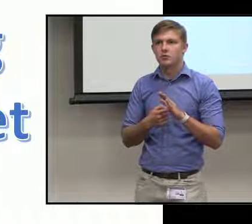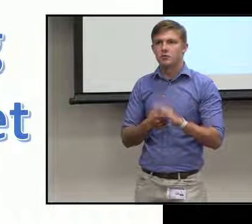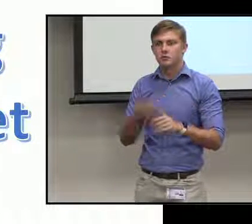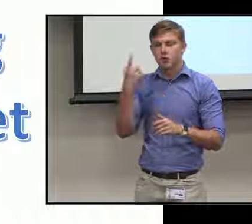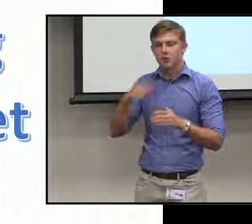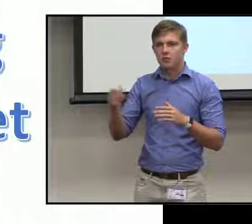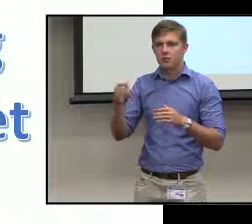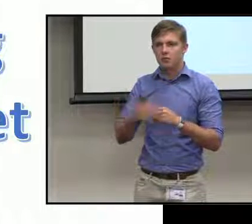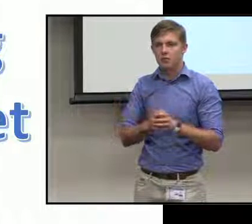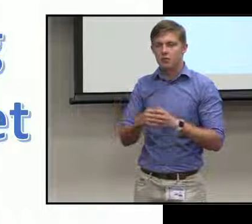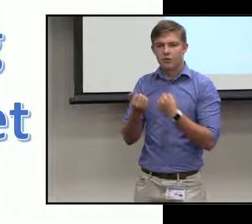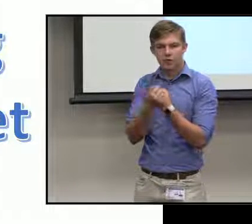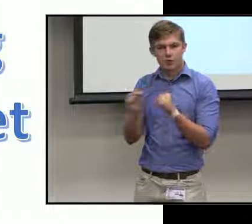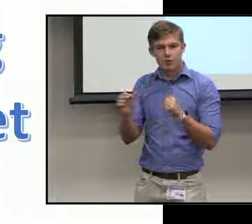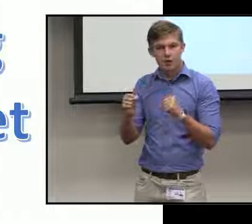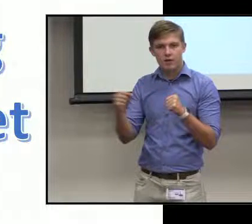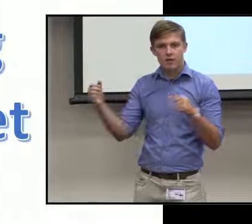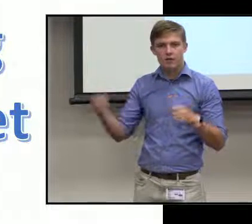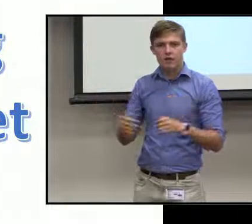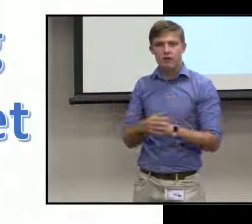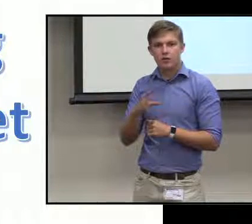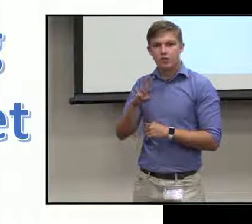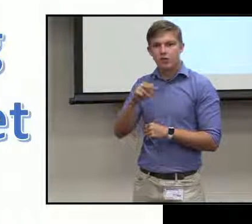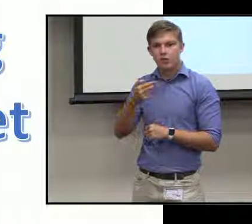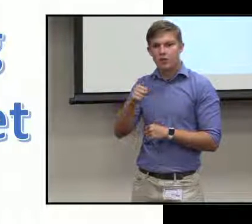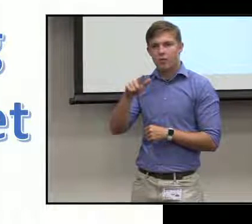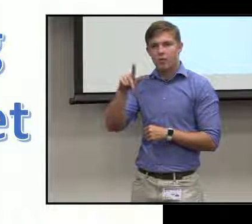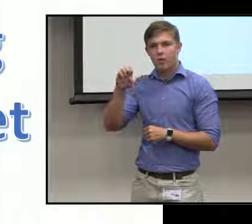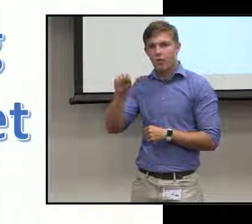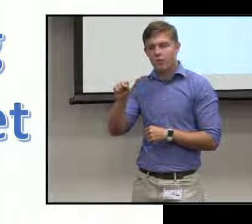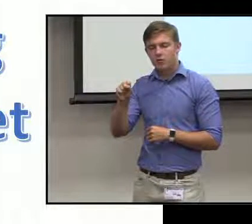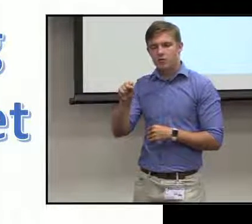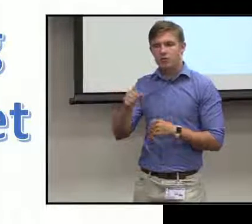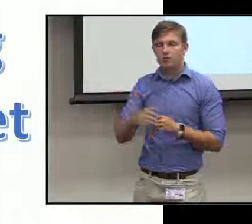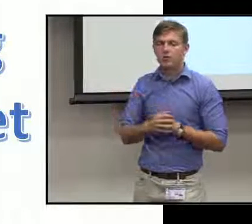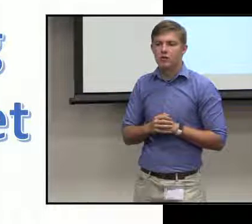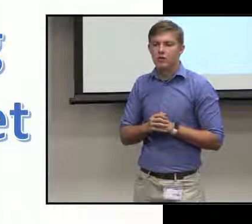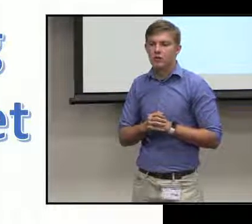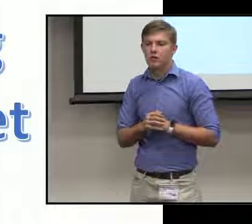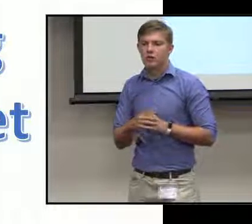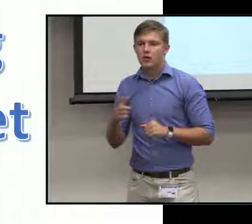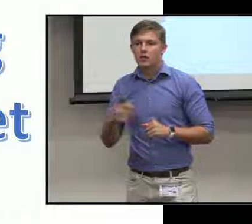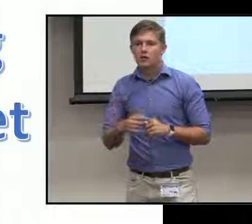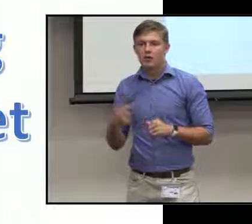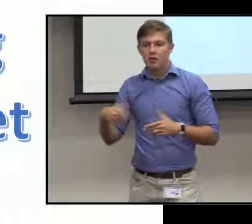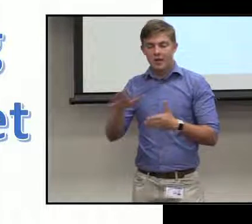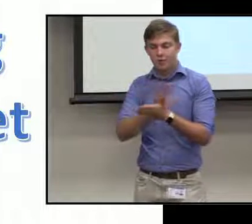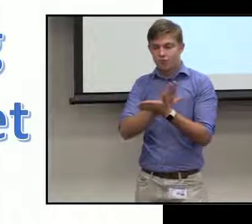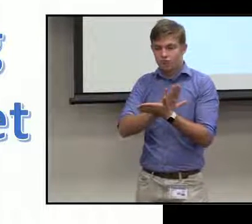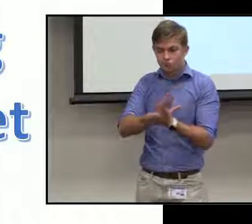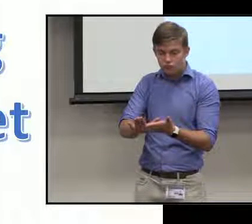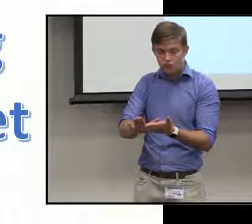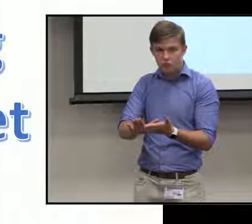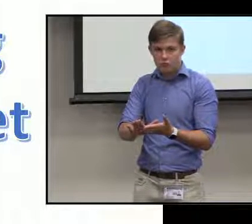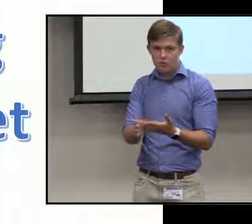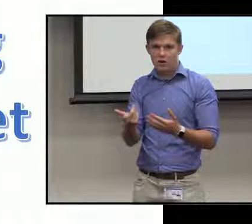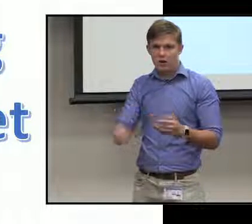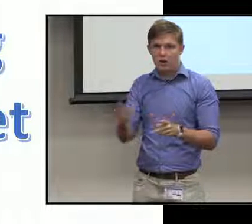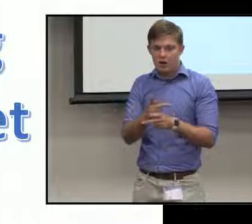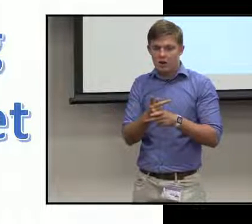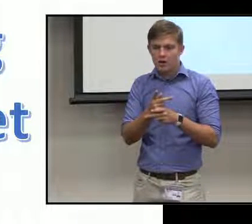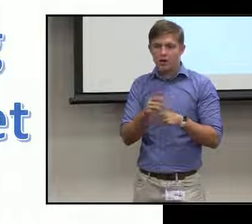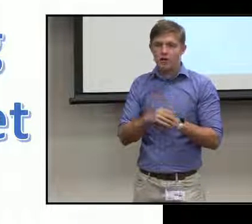are certainly opposed to any kind of pollution of the planet. And so they're squeaky clean. They're careful